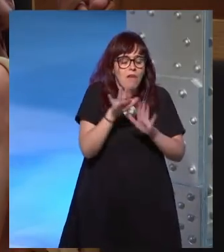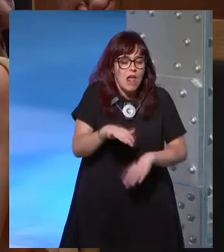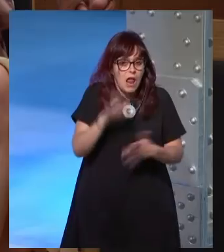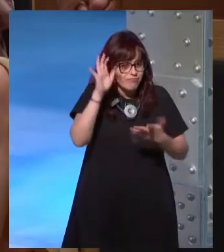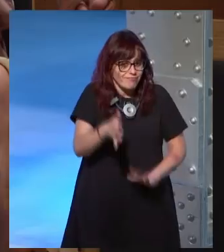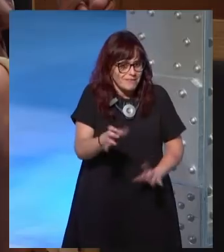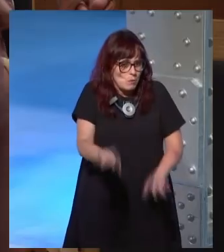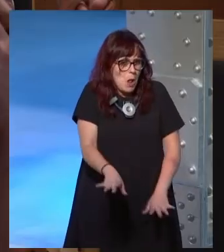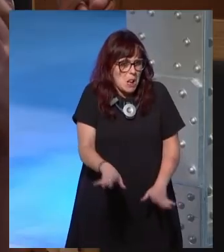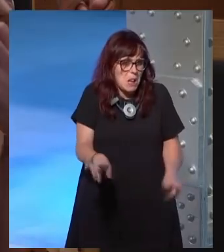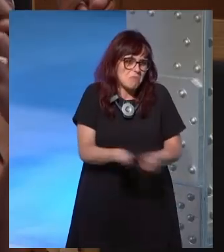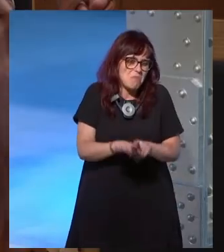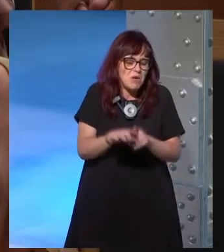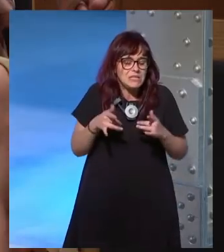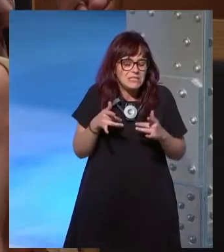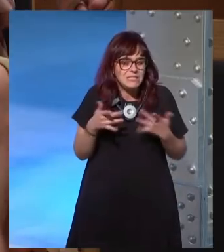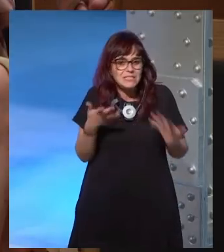Does this